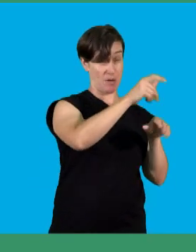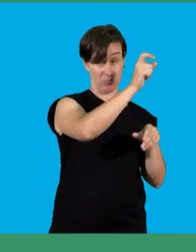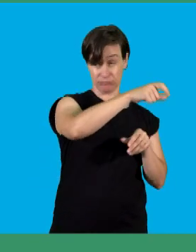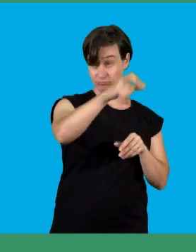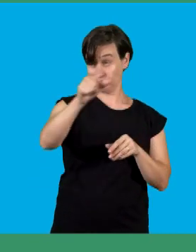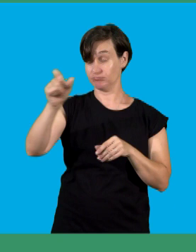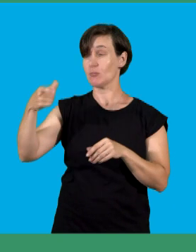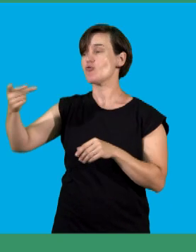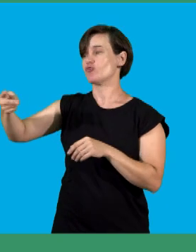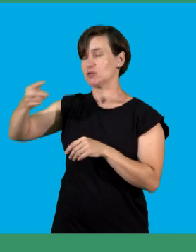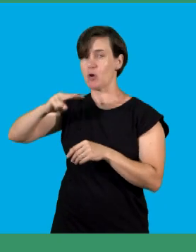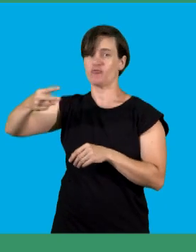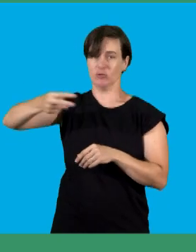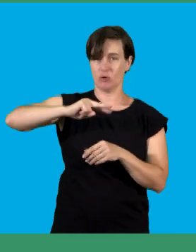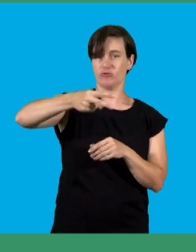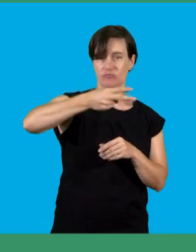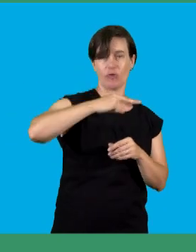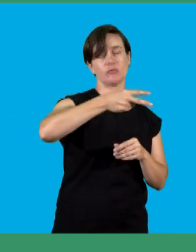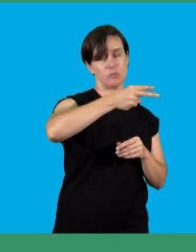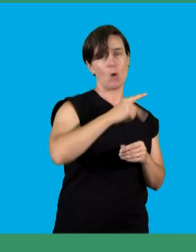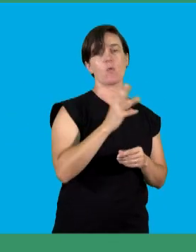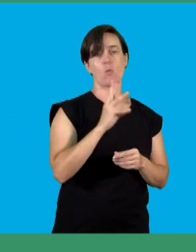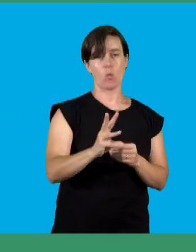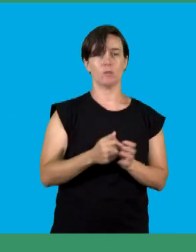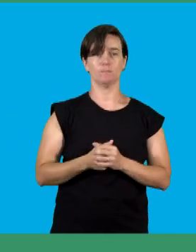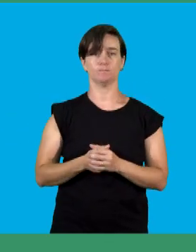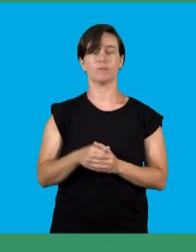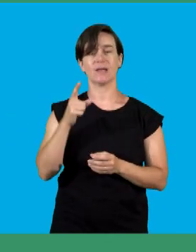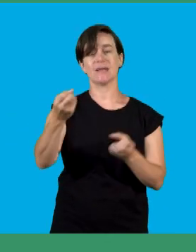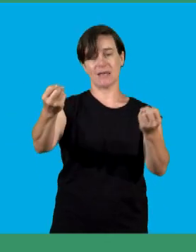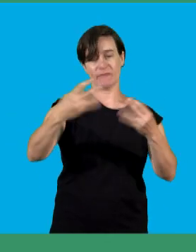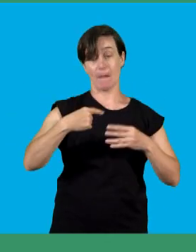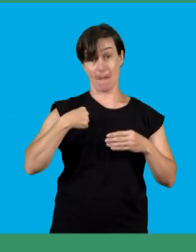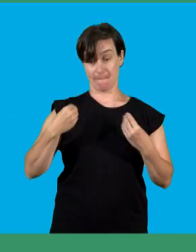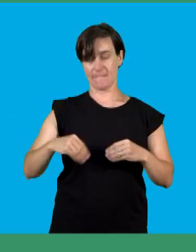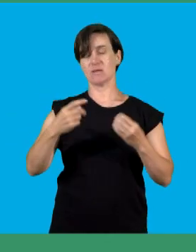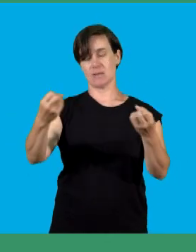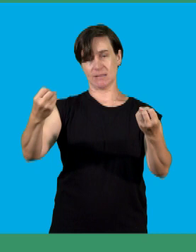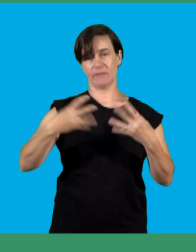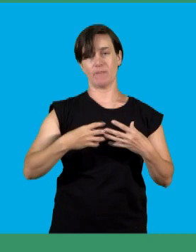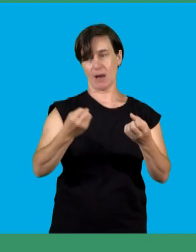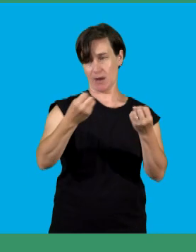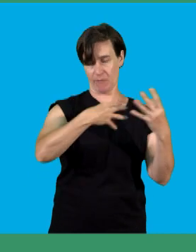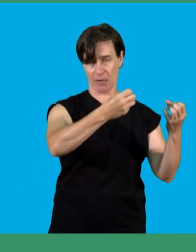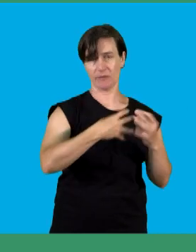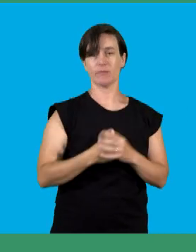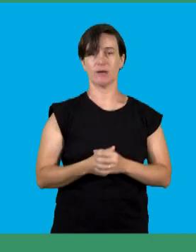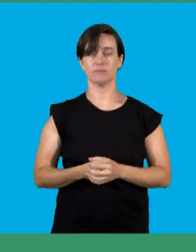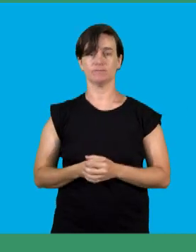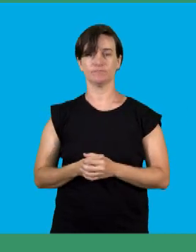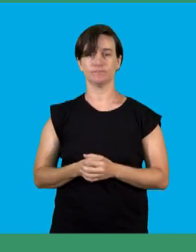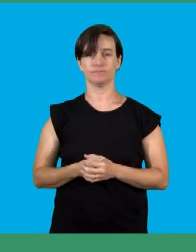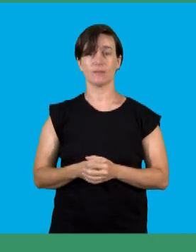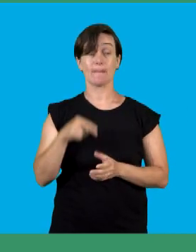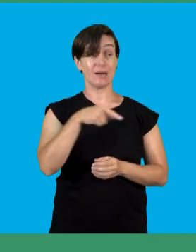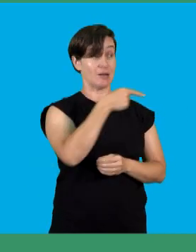questionnaire individually and return it to the organization. Remember, no one's going to influence anyone here. So when they